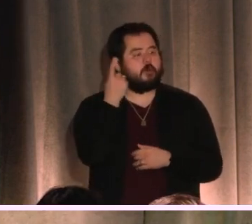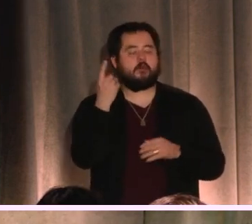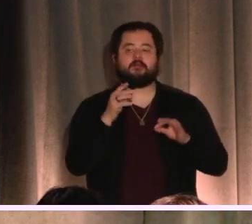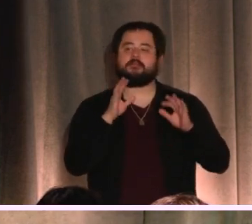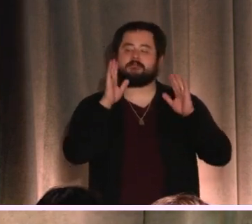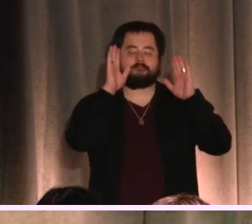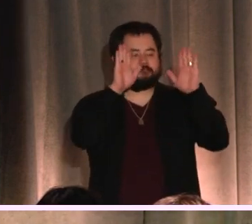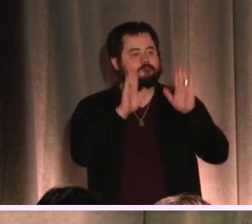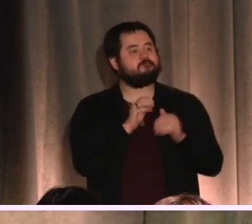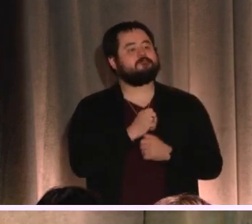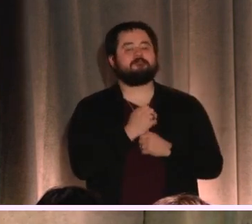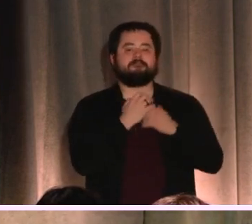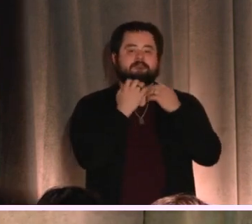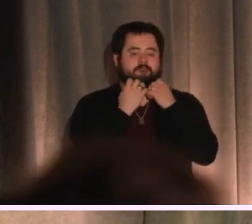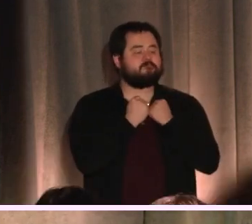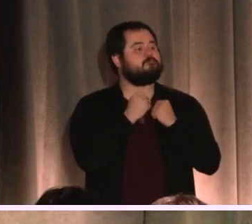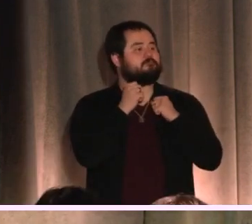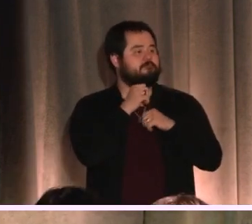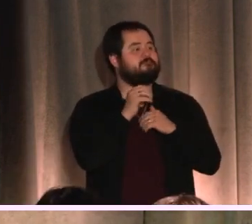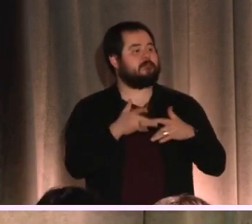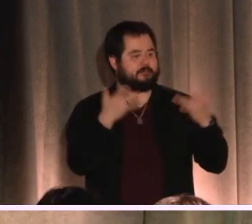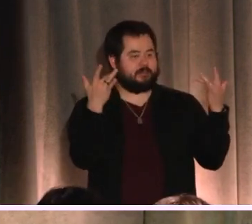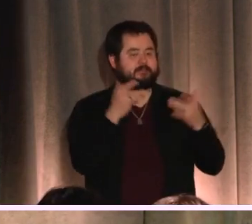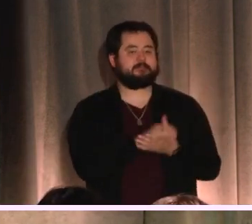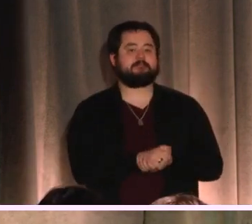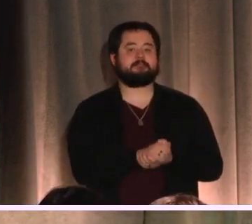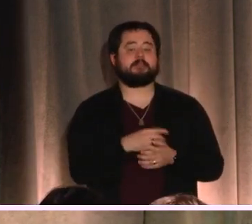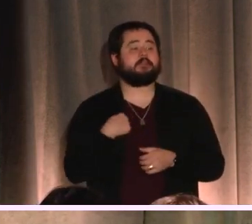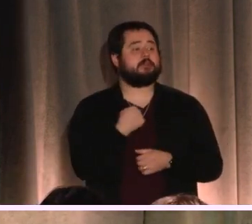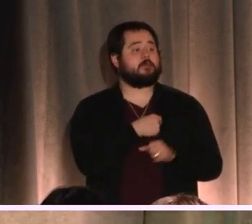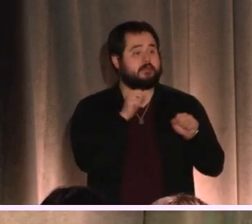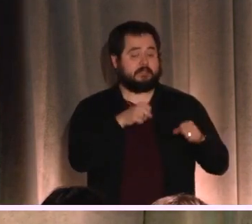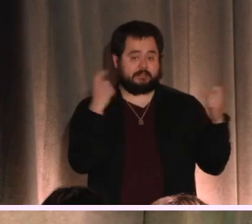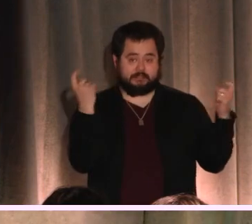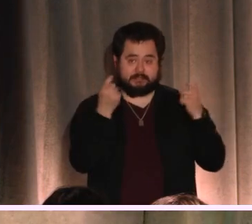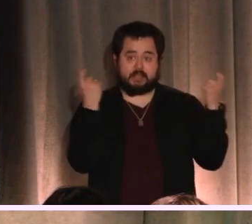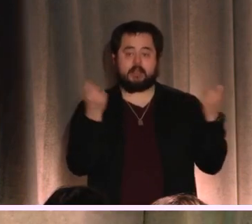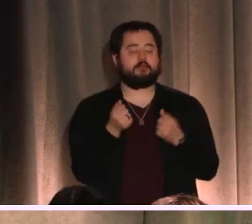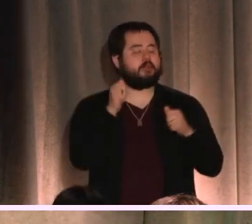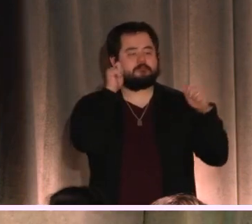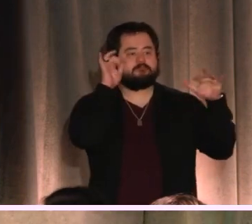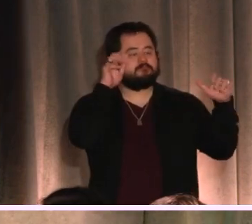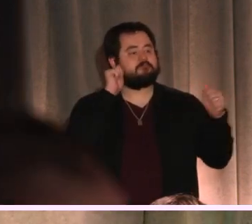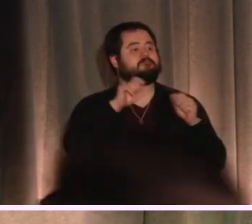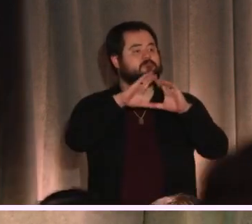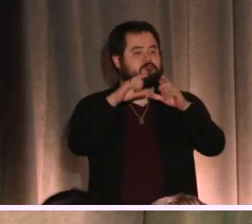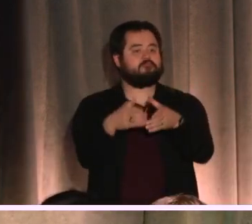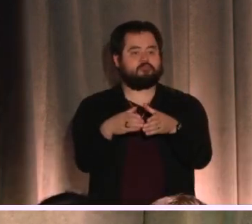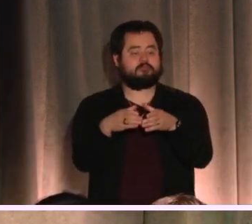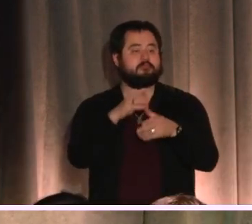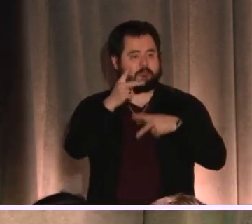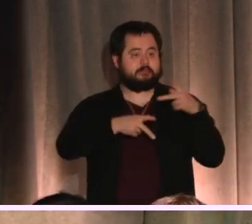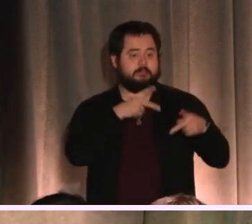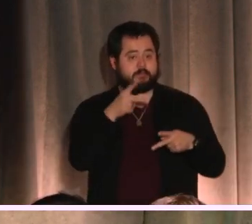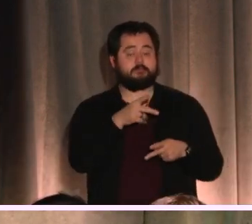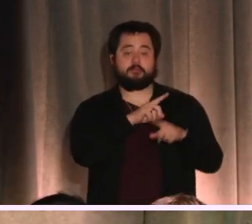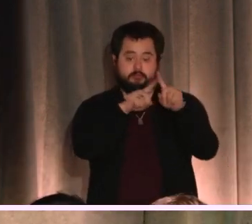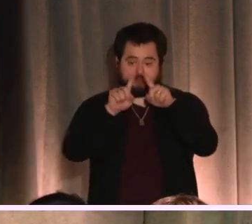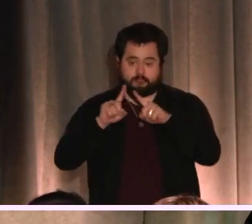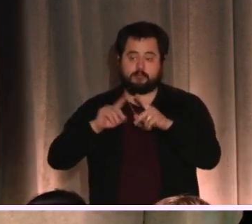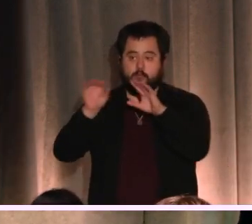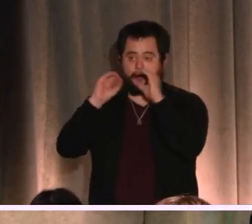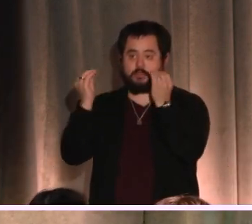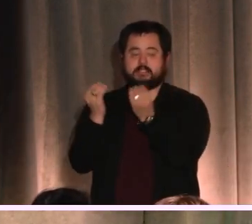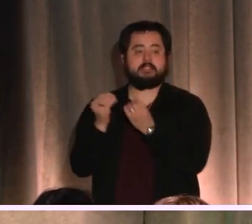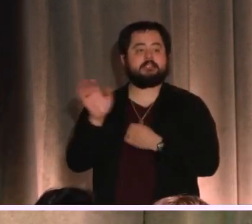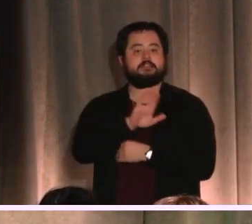lovely event. We get to celebrate an extraordinary group of people and organizations whose